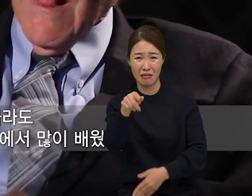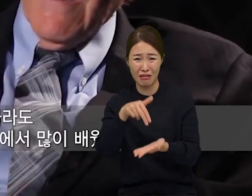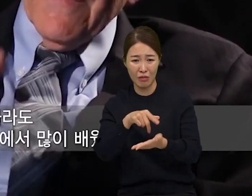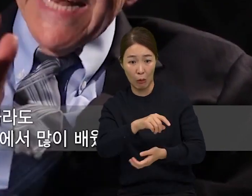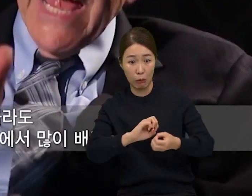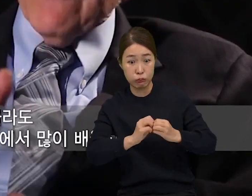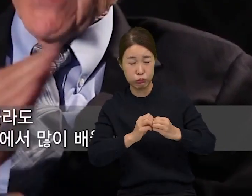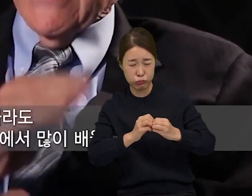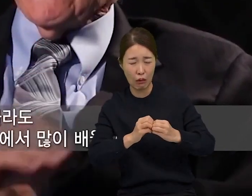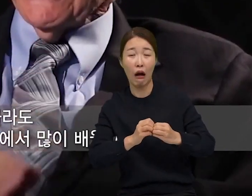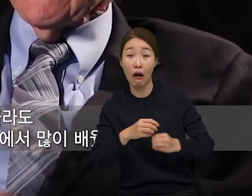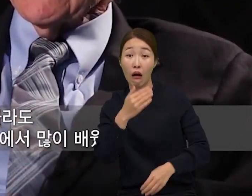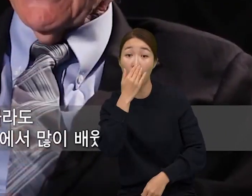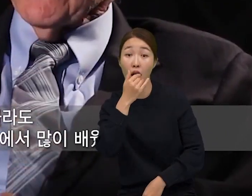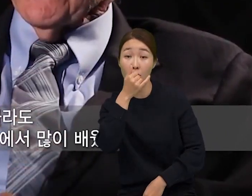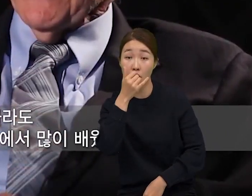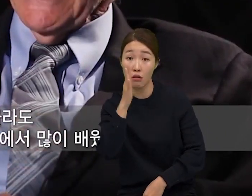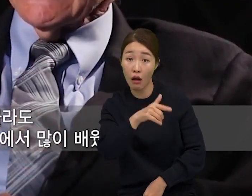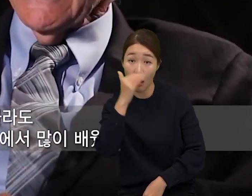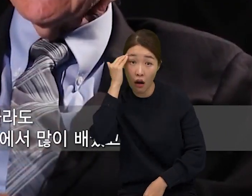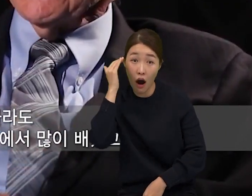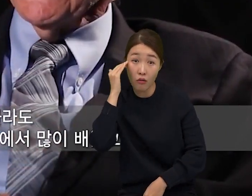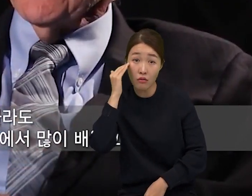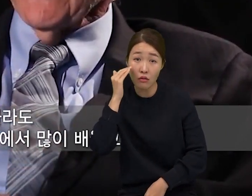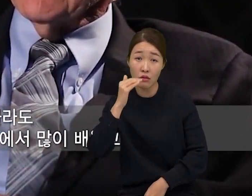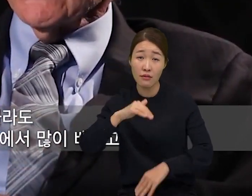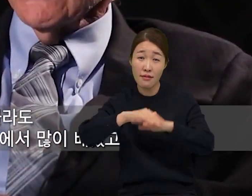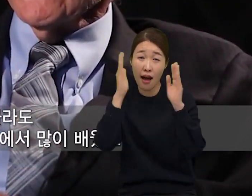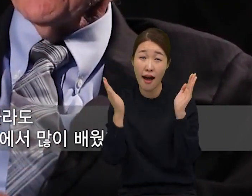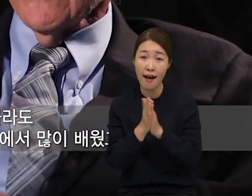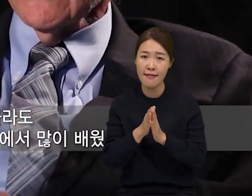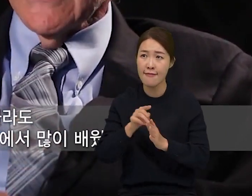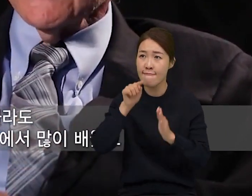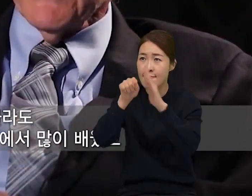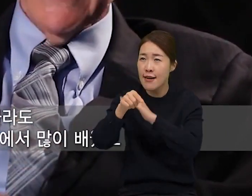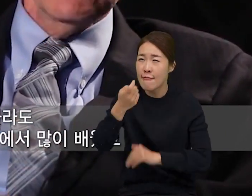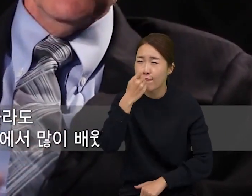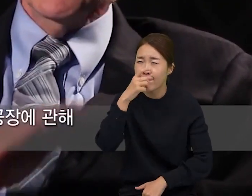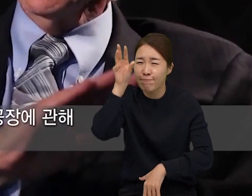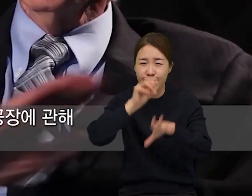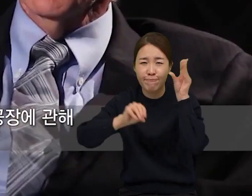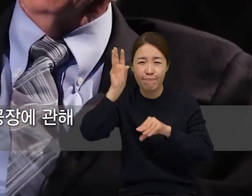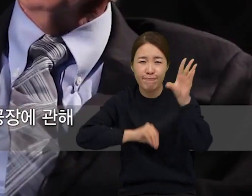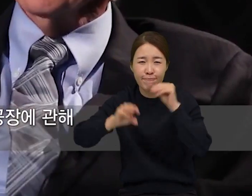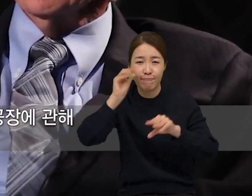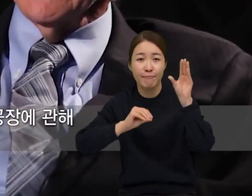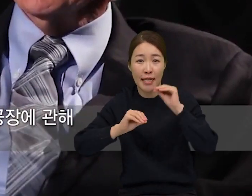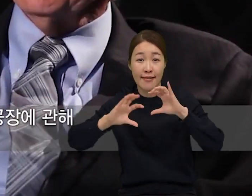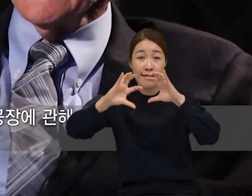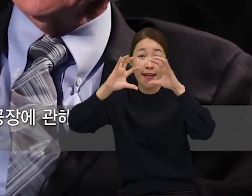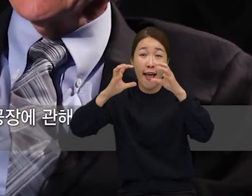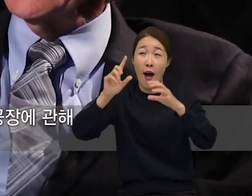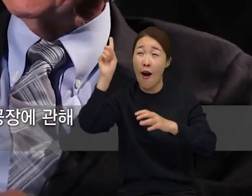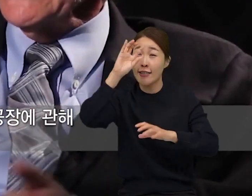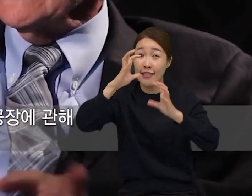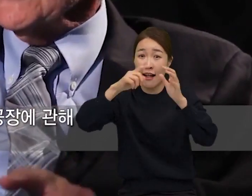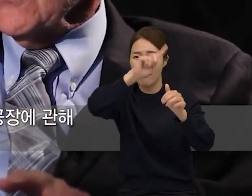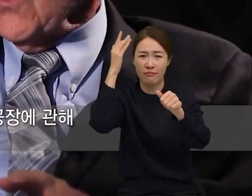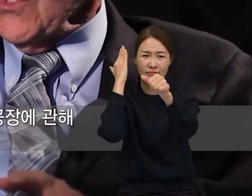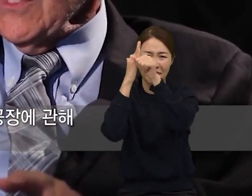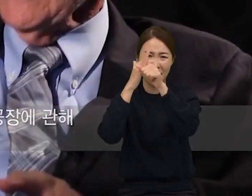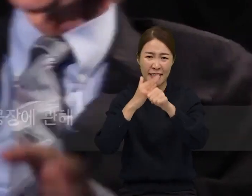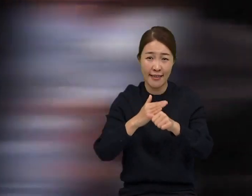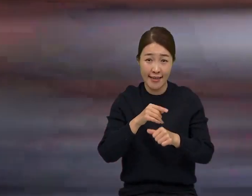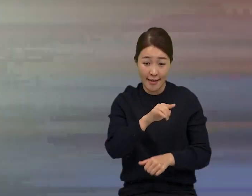project. But every engineer in South Korea cut his teeth on the Cheongju fertilizer plant. We know more about fertilizer plants than anybody else